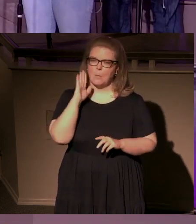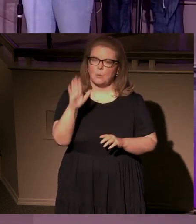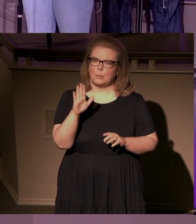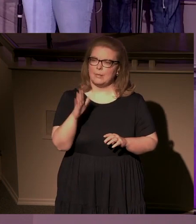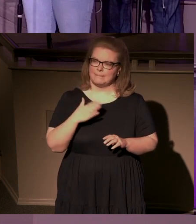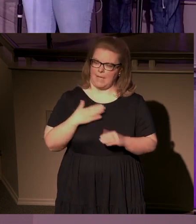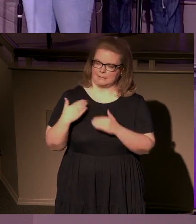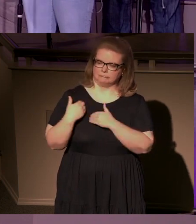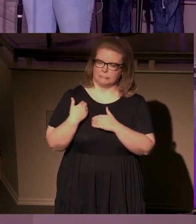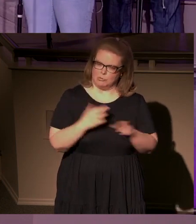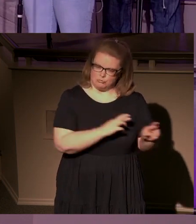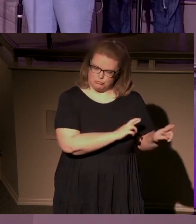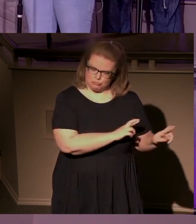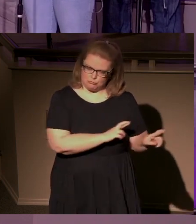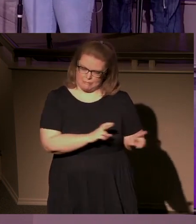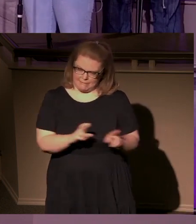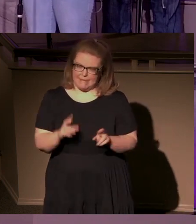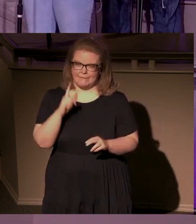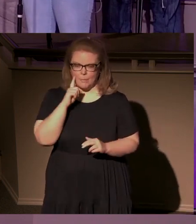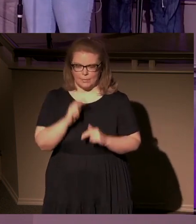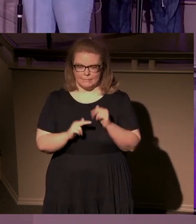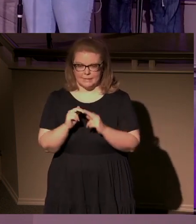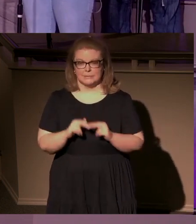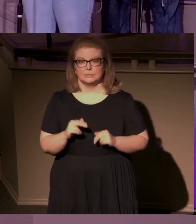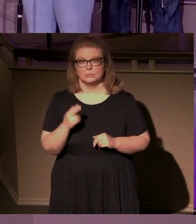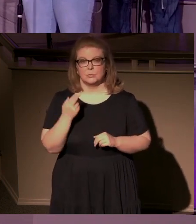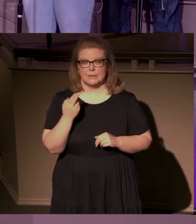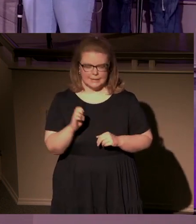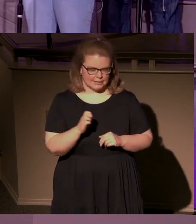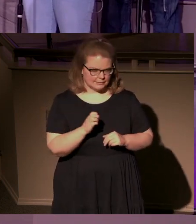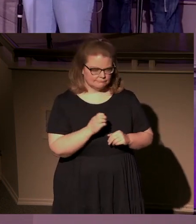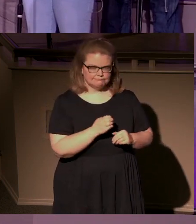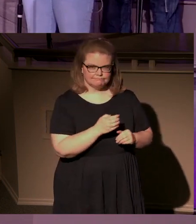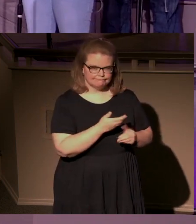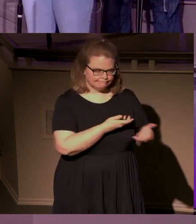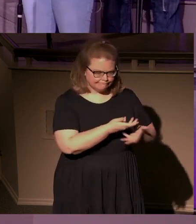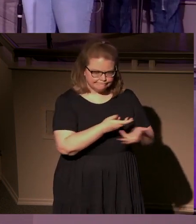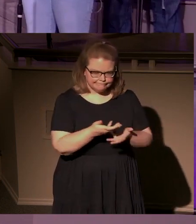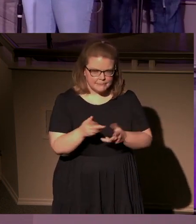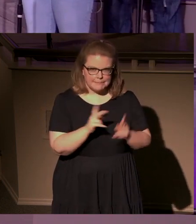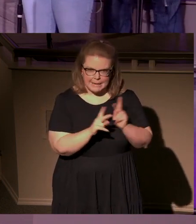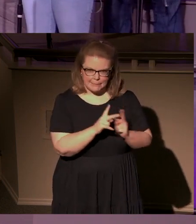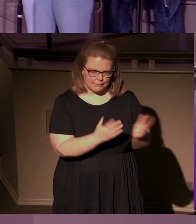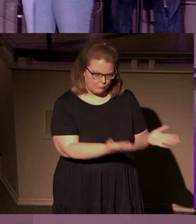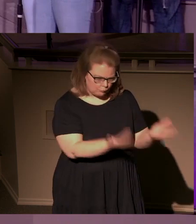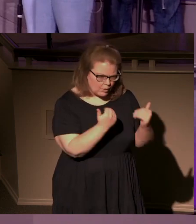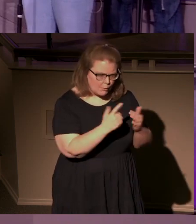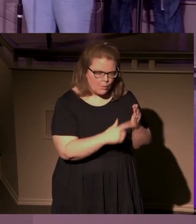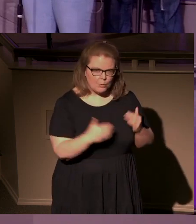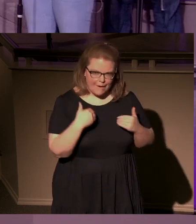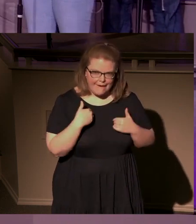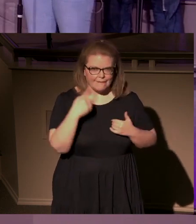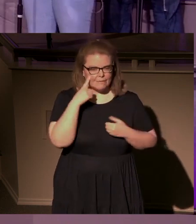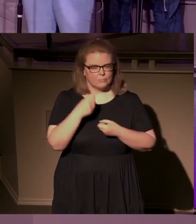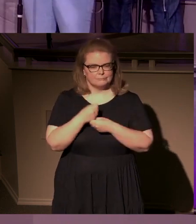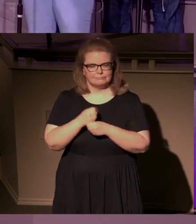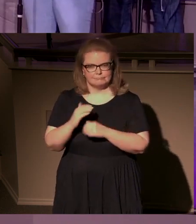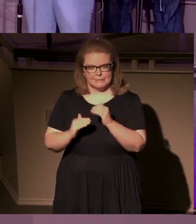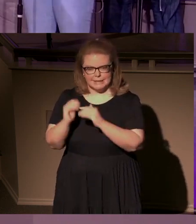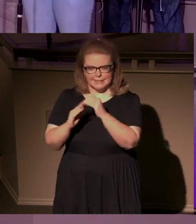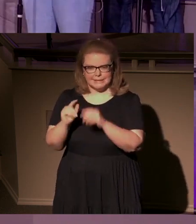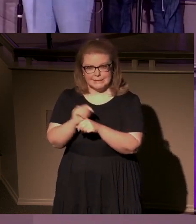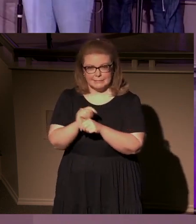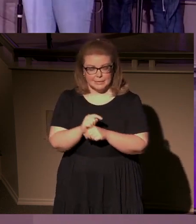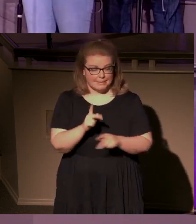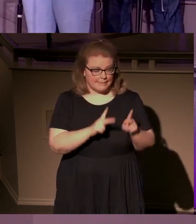So he asked all the people, "Bring whatever you have for this purpose." And they brought great and